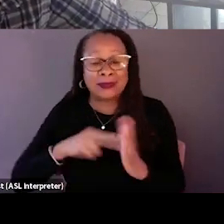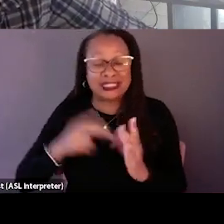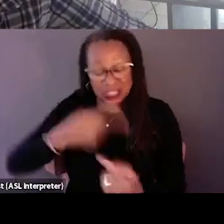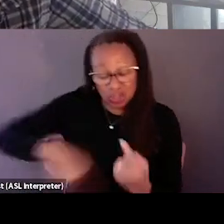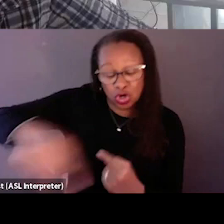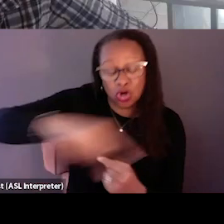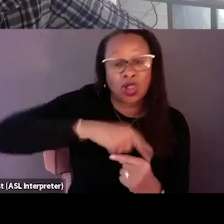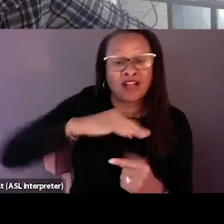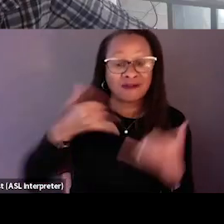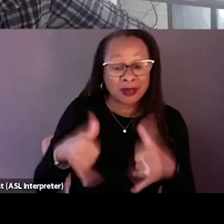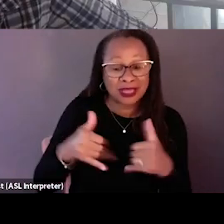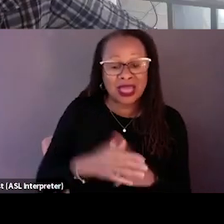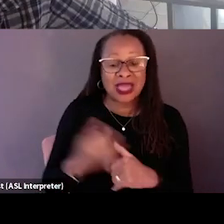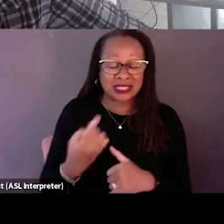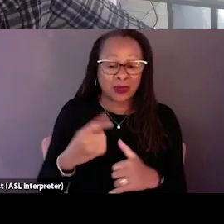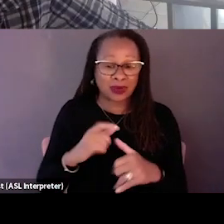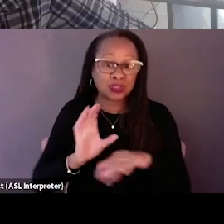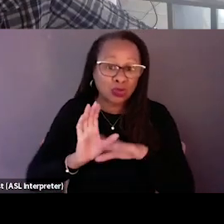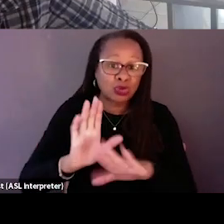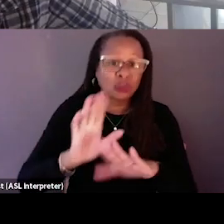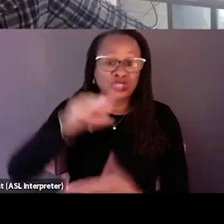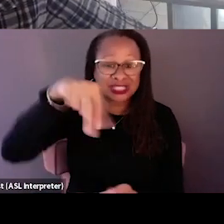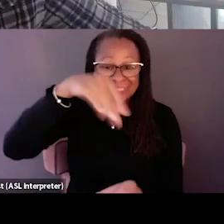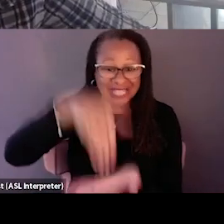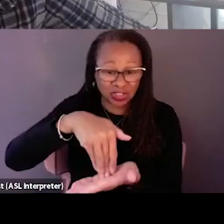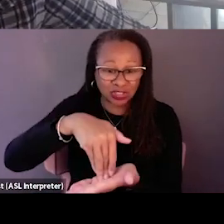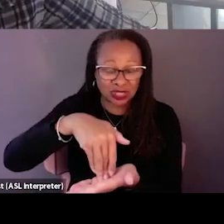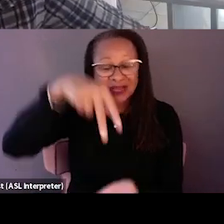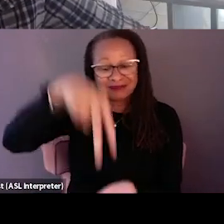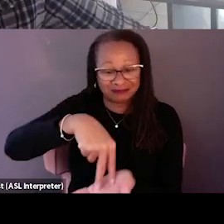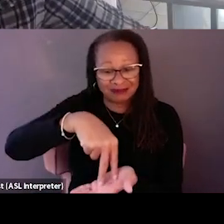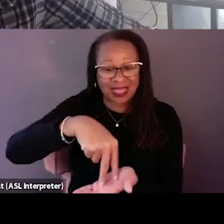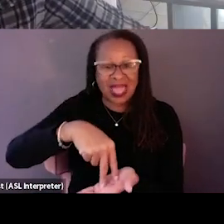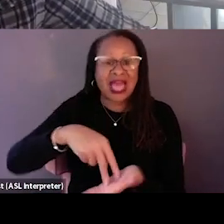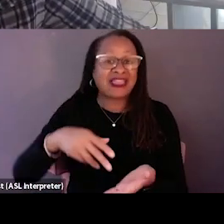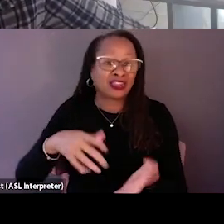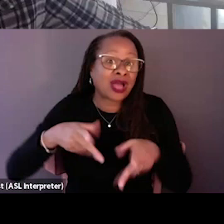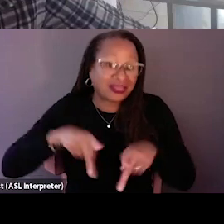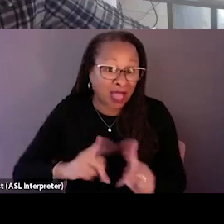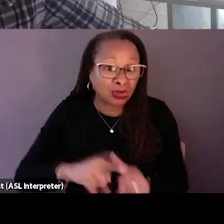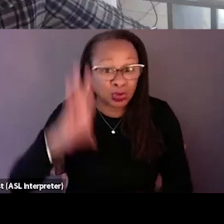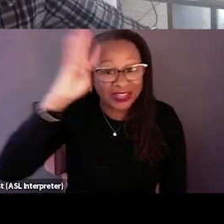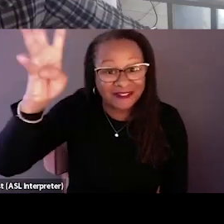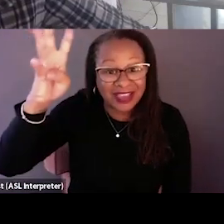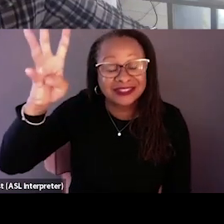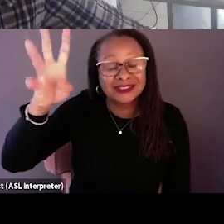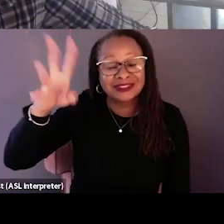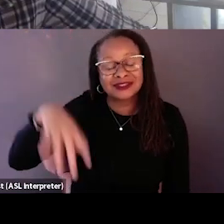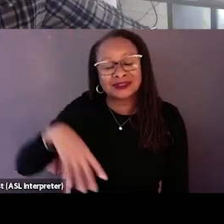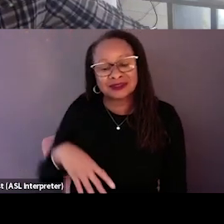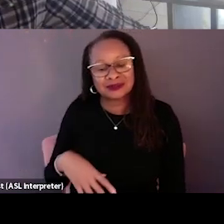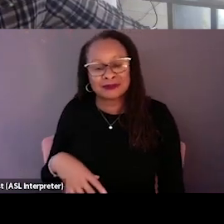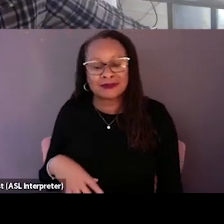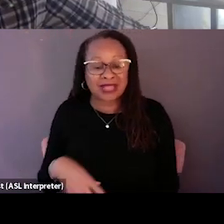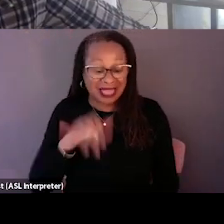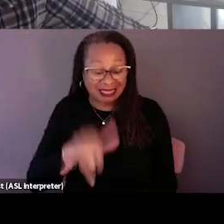play, someone is pushed to the center of the circle, and they're allowed to innovate, and